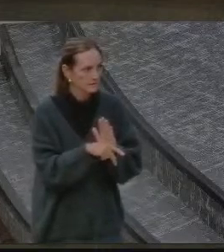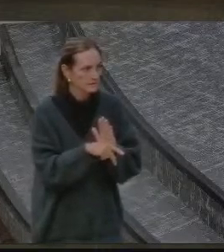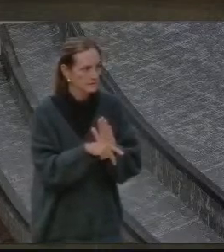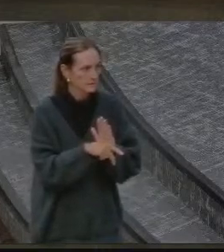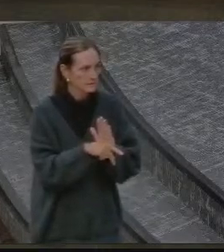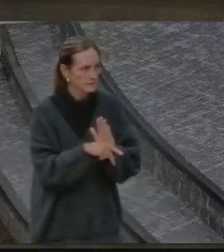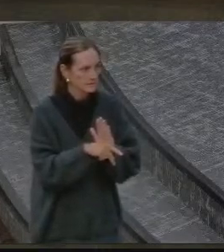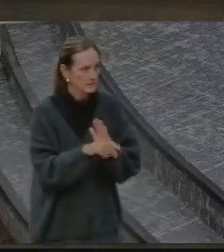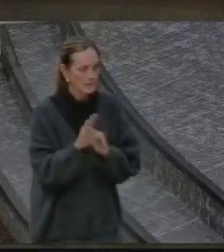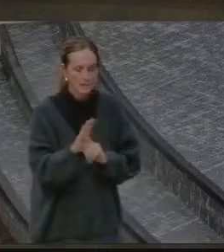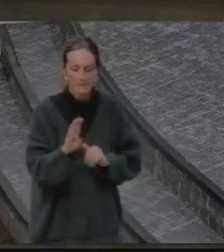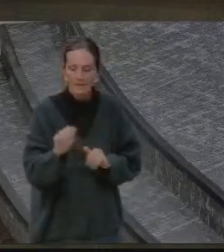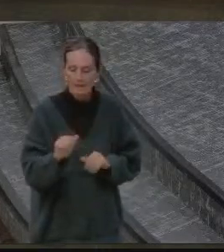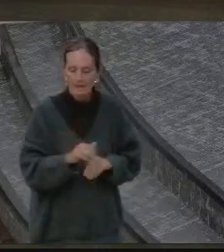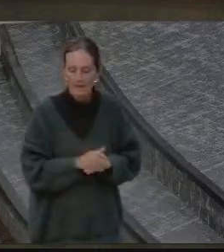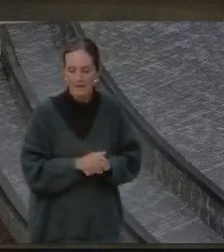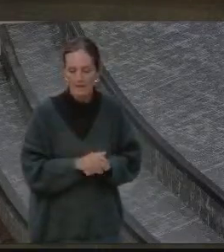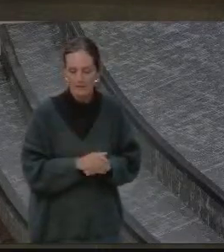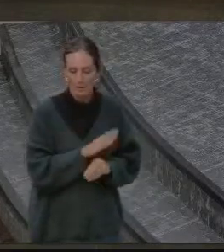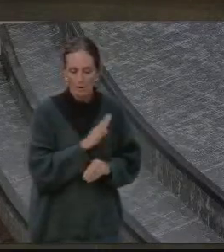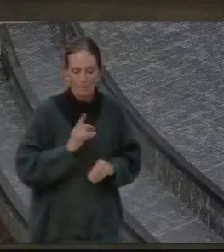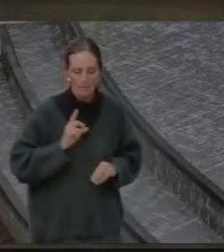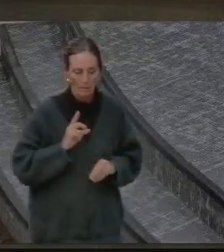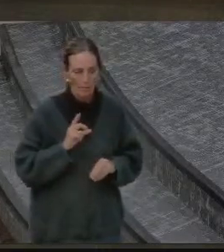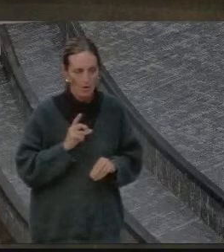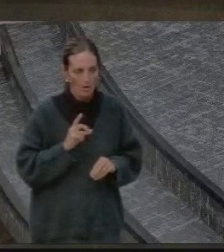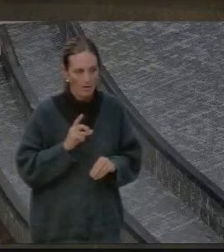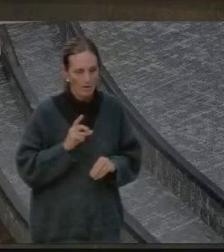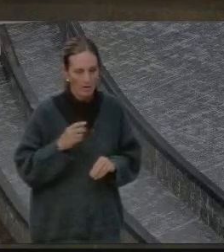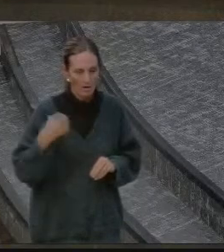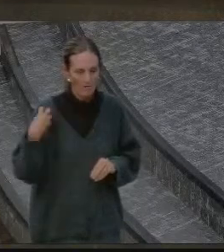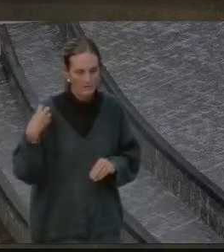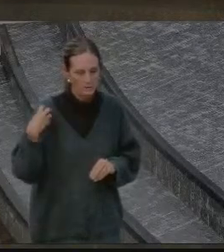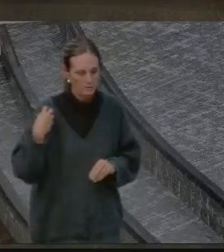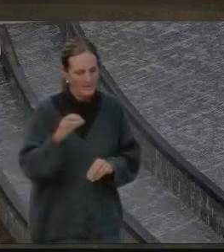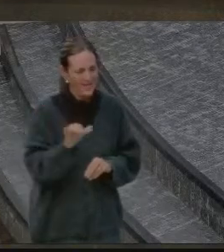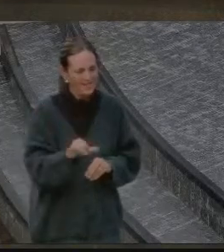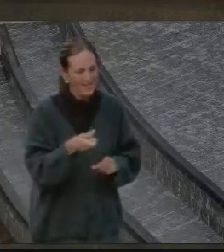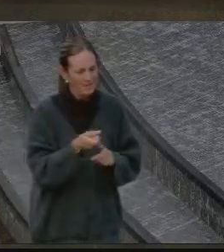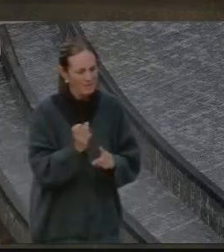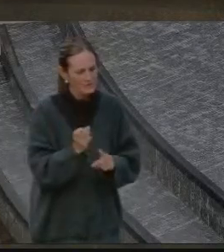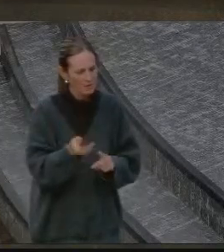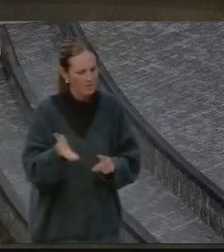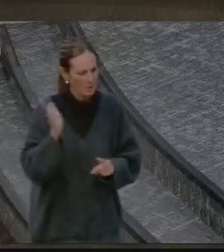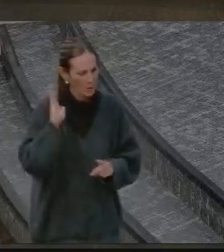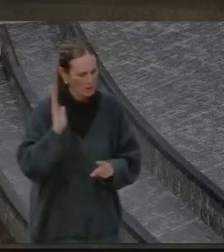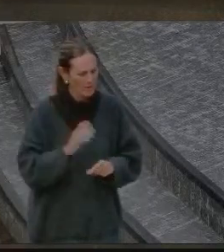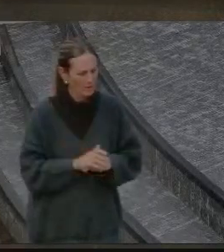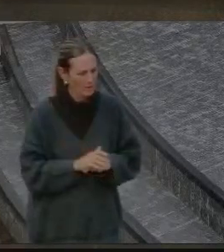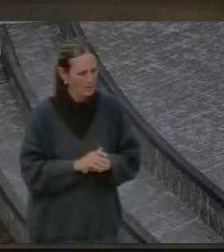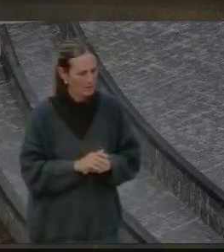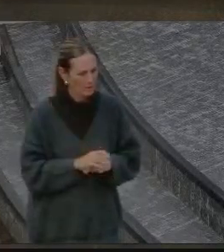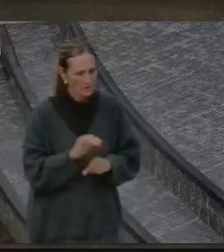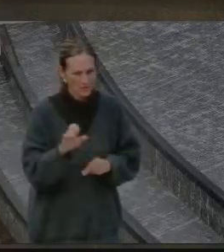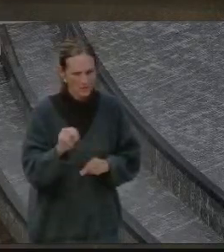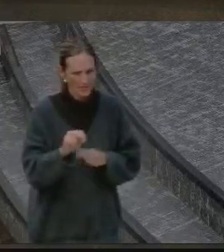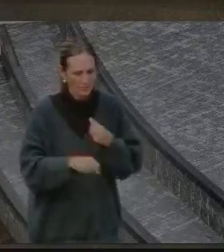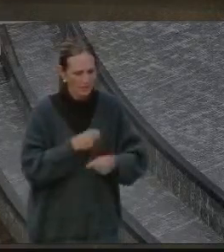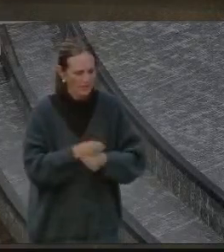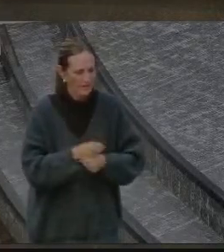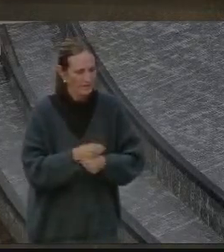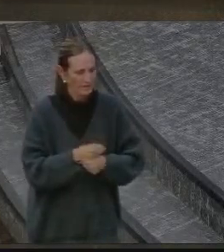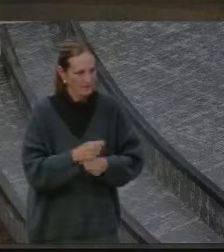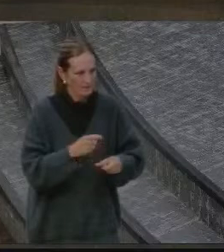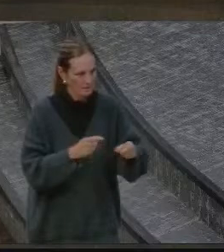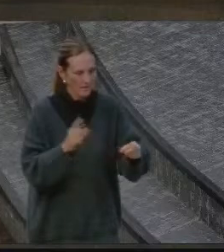BBA, board officers. And I think, Ms. Bones, you mentioned that this one was from earlier, probably earlier in the year. Yes, I think it